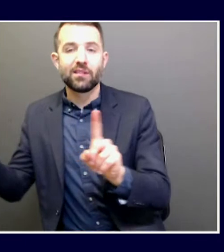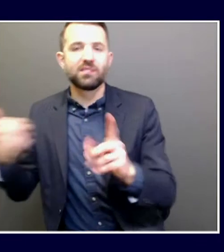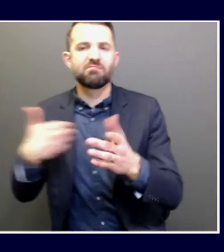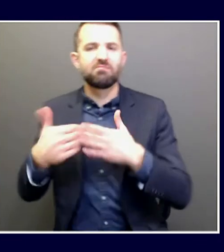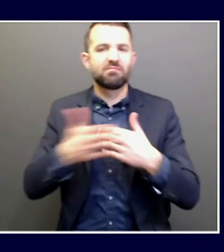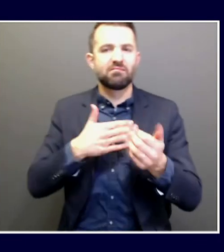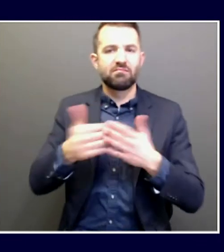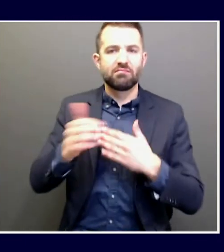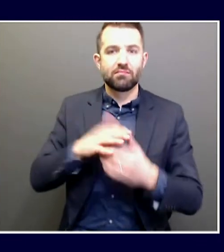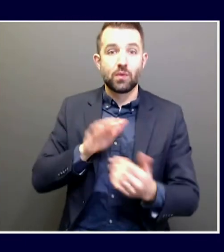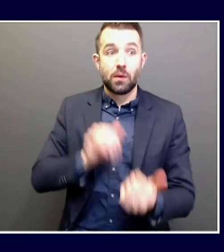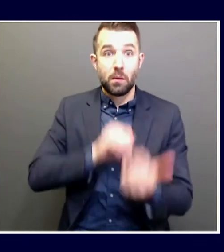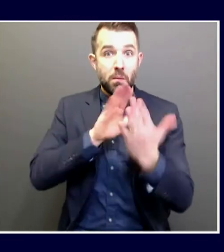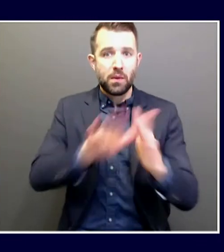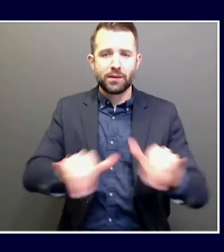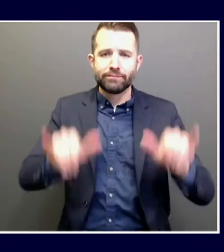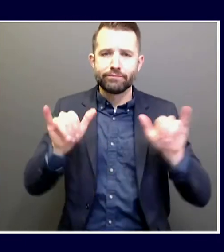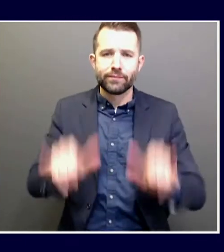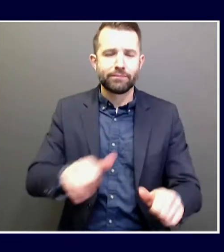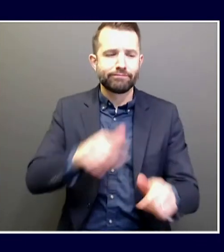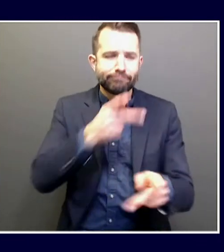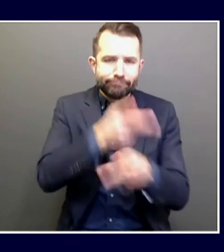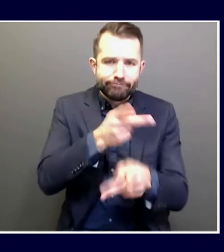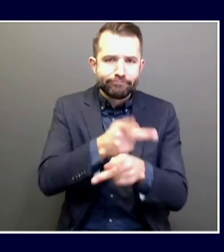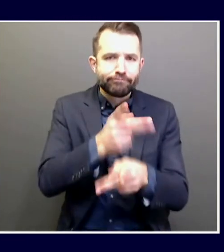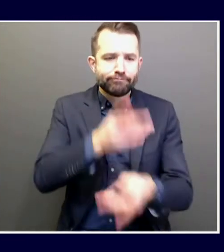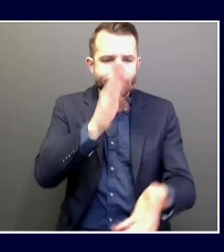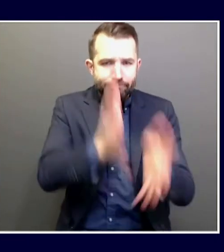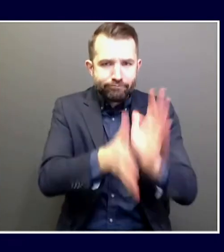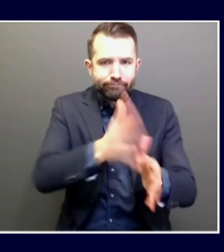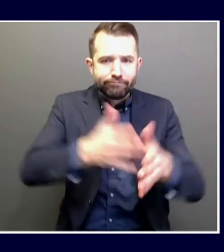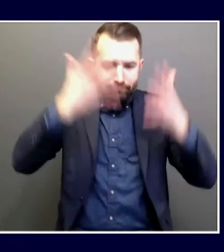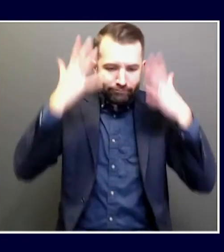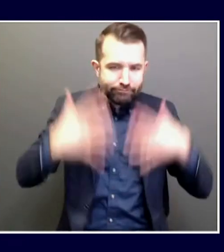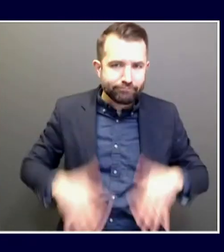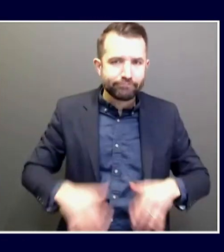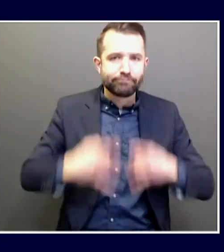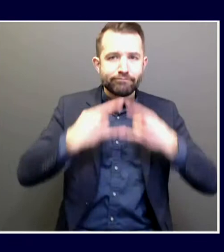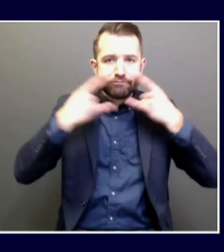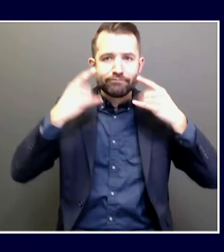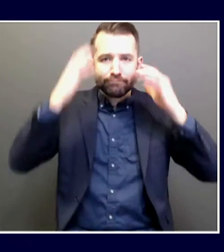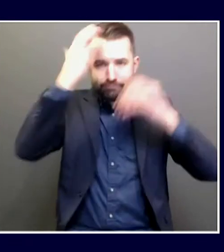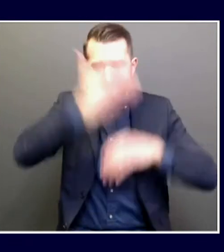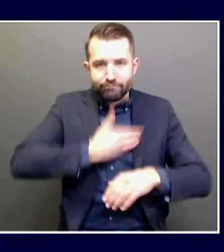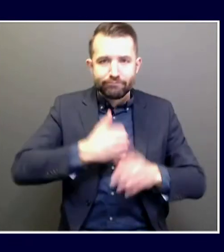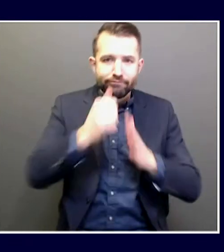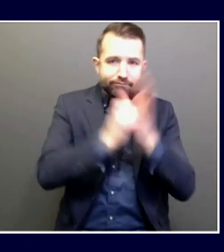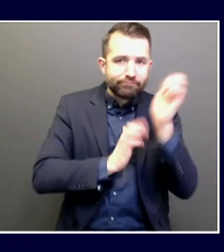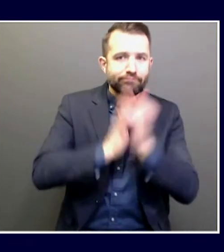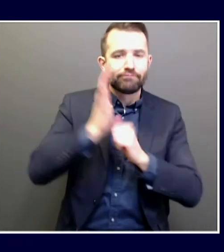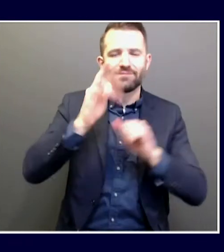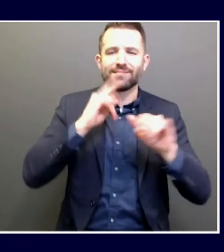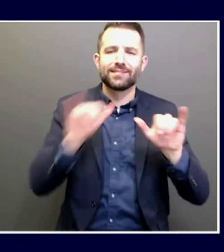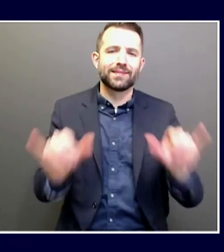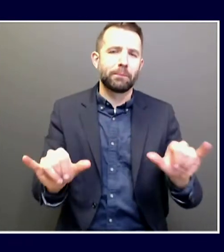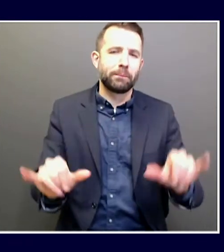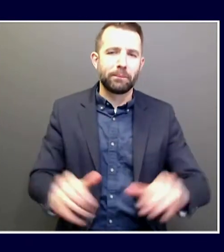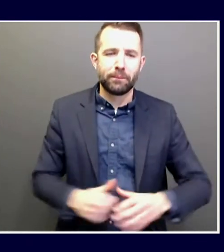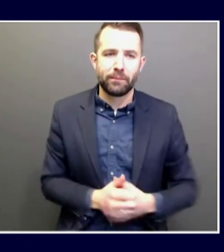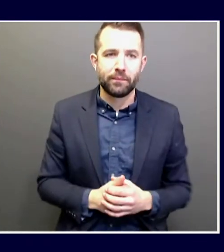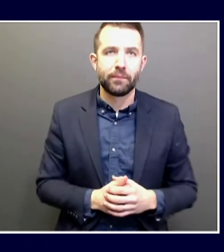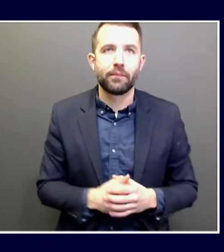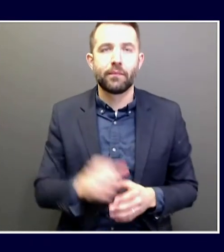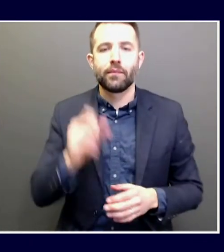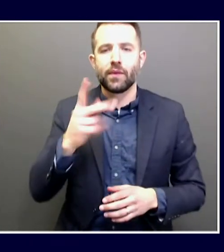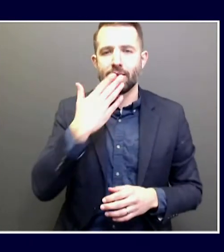sure that no one gets infected, no healthcare workers get affected, things of that nature. Understood. So just to make sure, I wanted to follow up on that